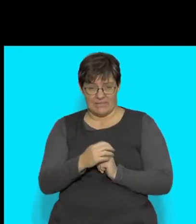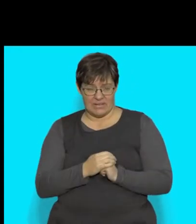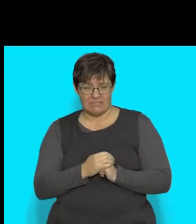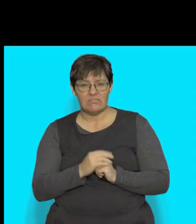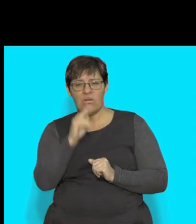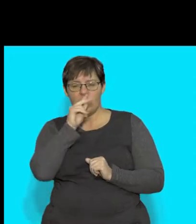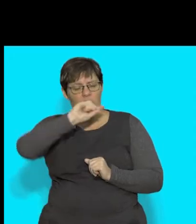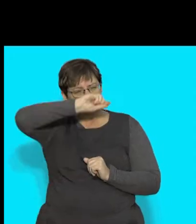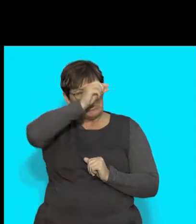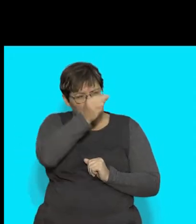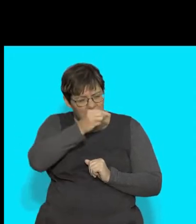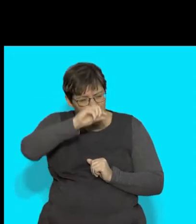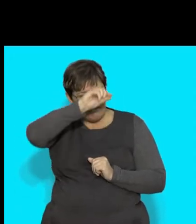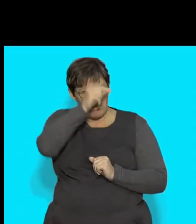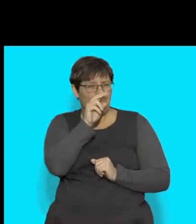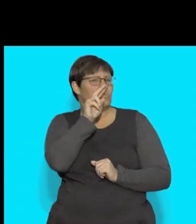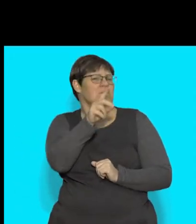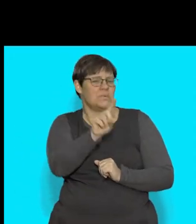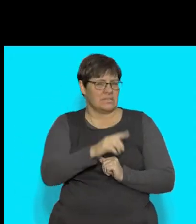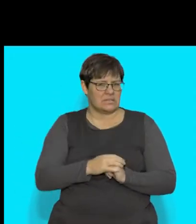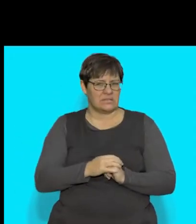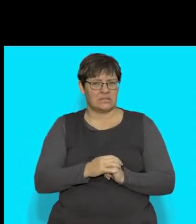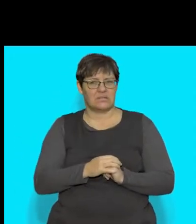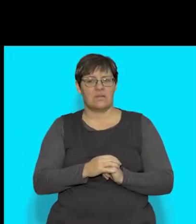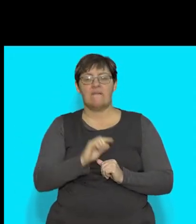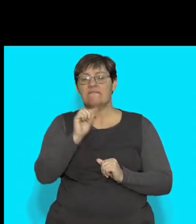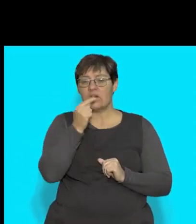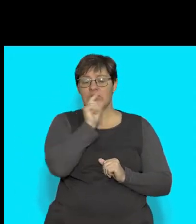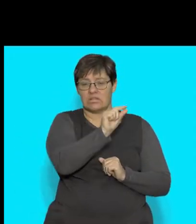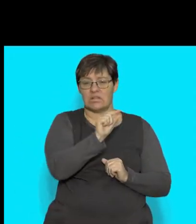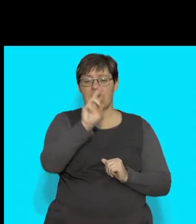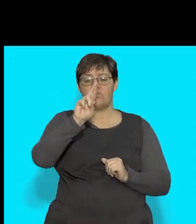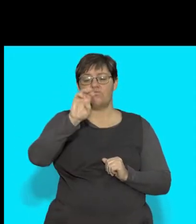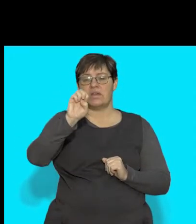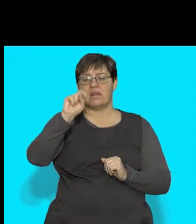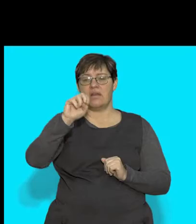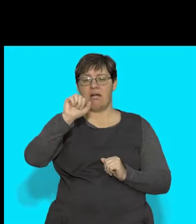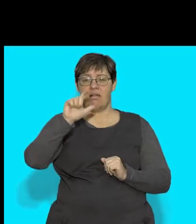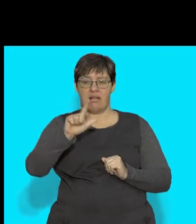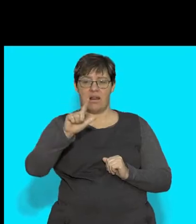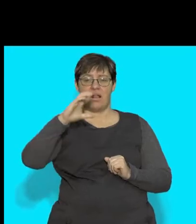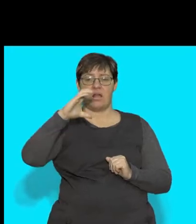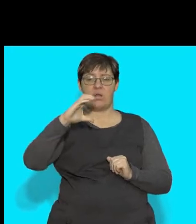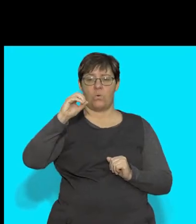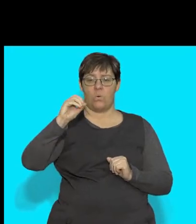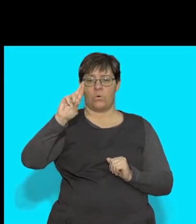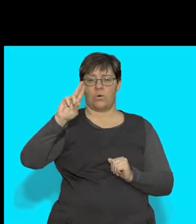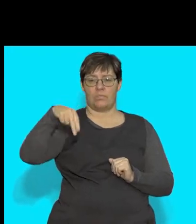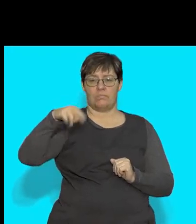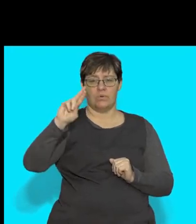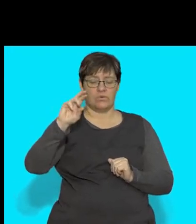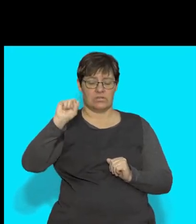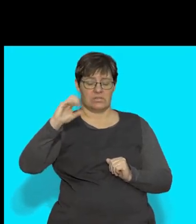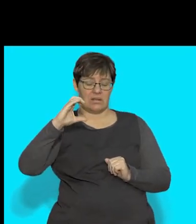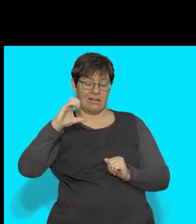see is the following. The first thing is called the renal corpuscle. And what the renal corpuscle is